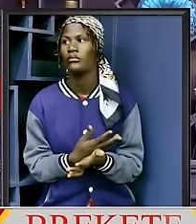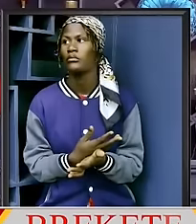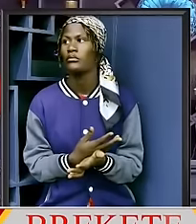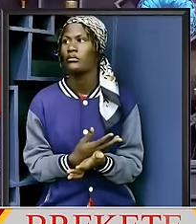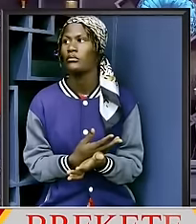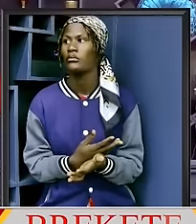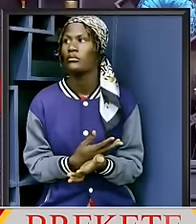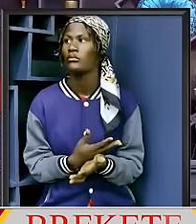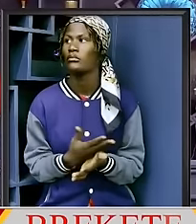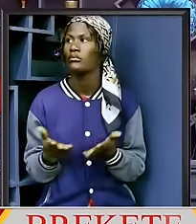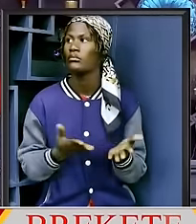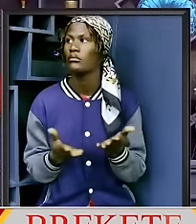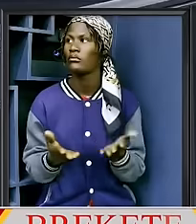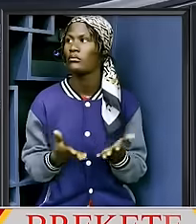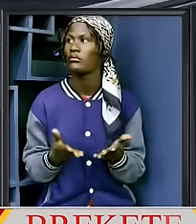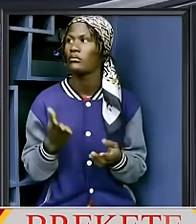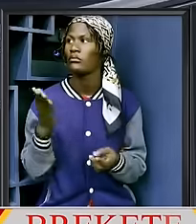dey?